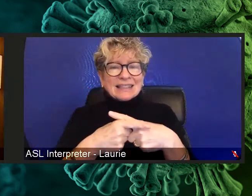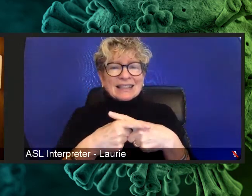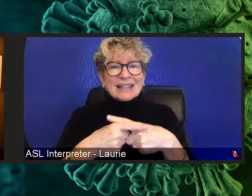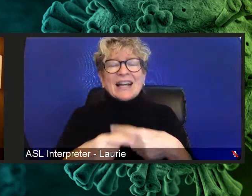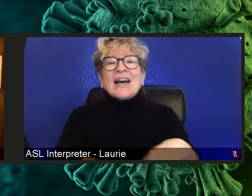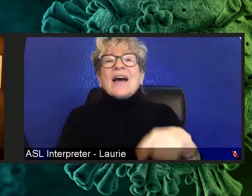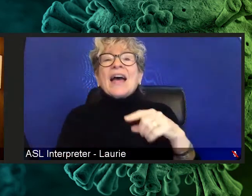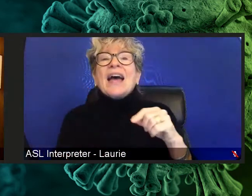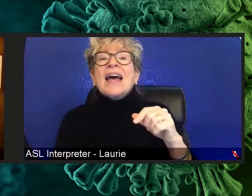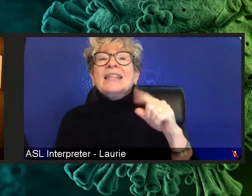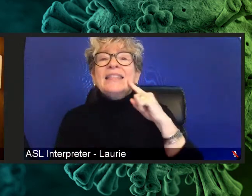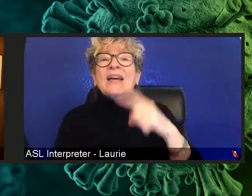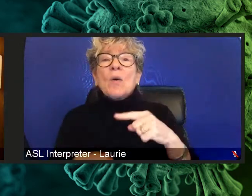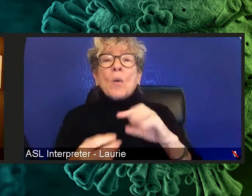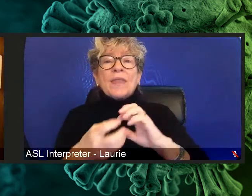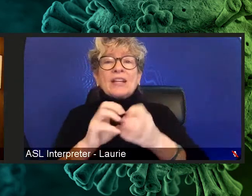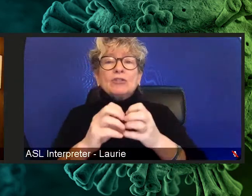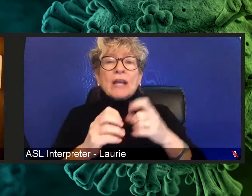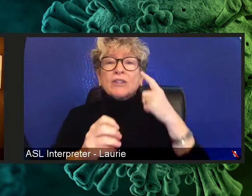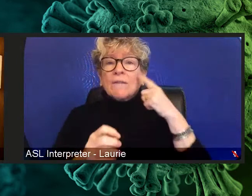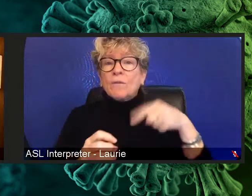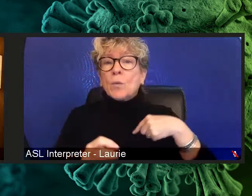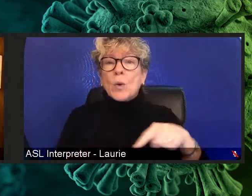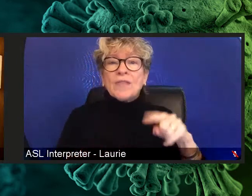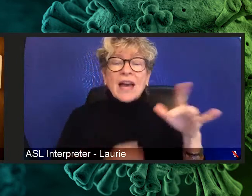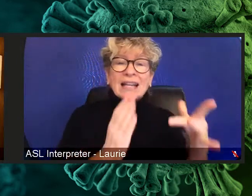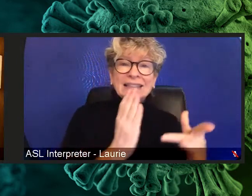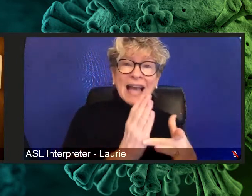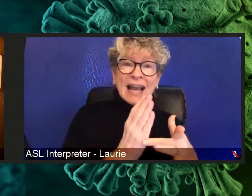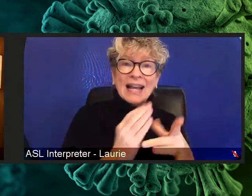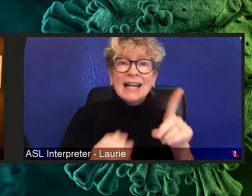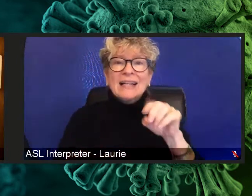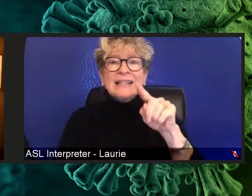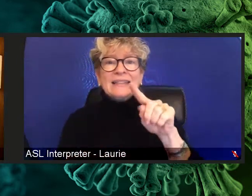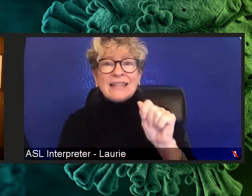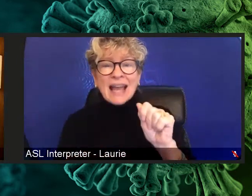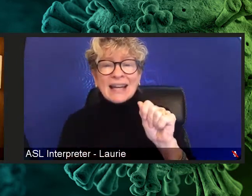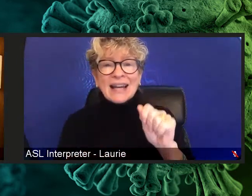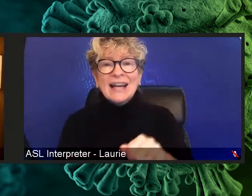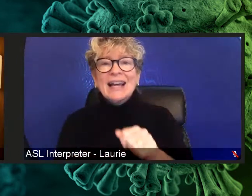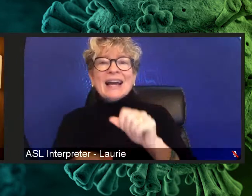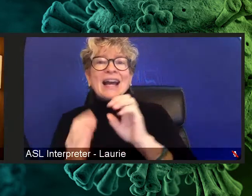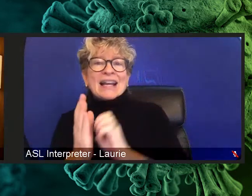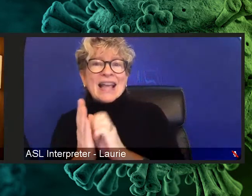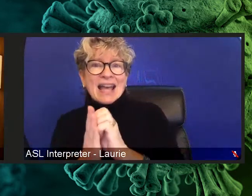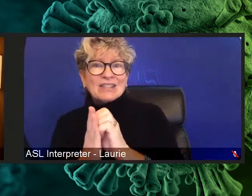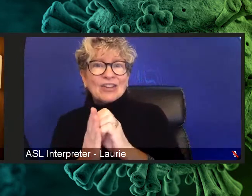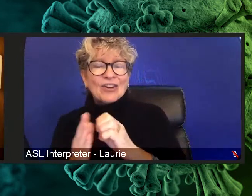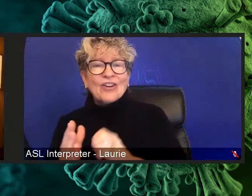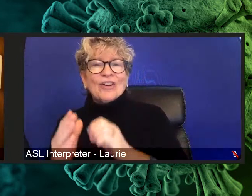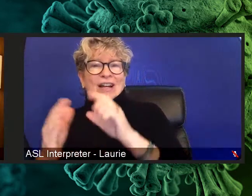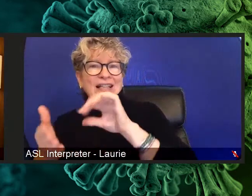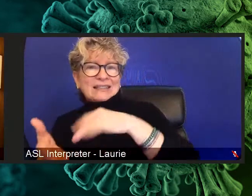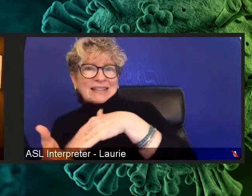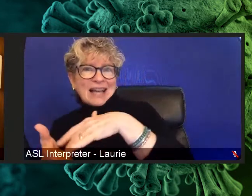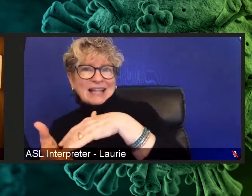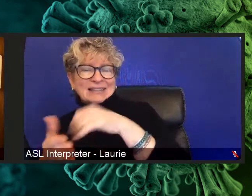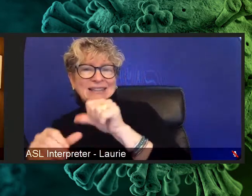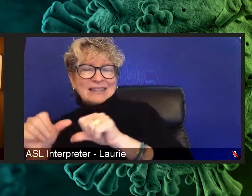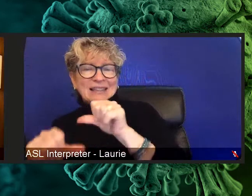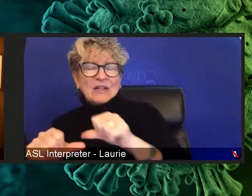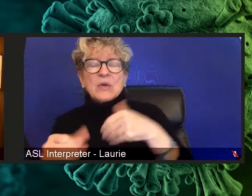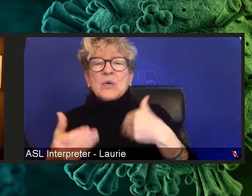data, cancer, and virology. And it's really something which I'm incredibly proud of. We're here in Seattle, which is the epicenter of